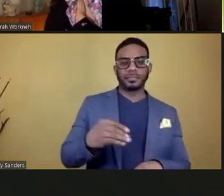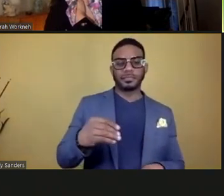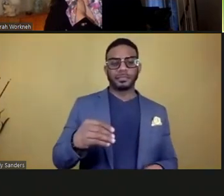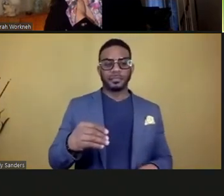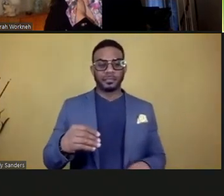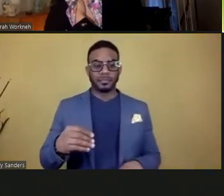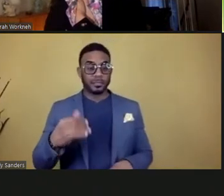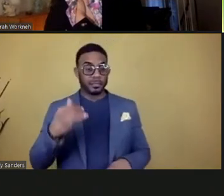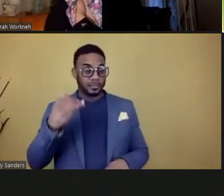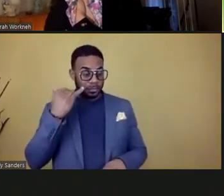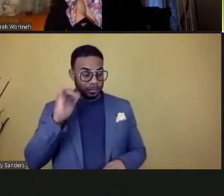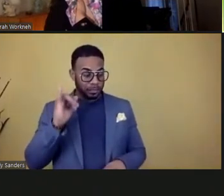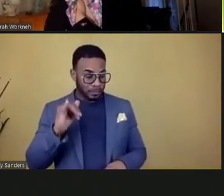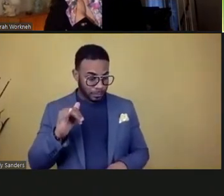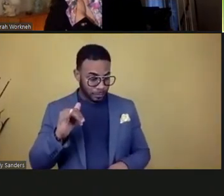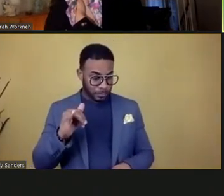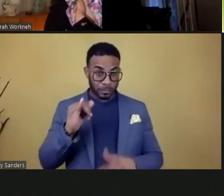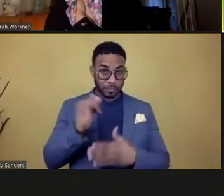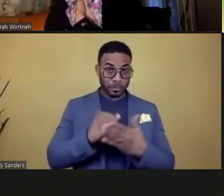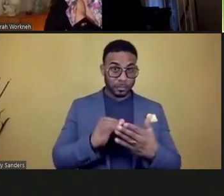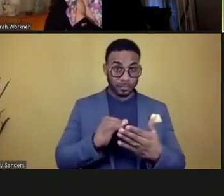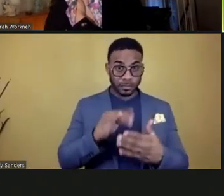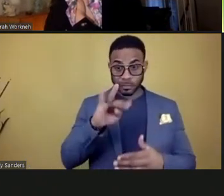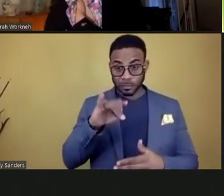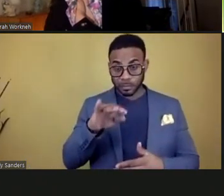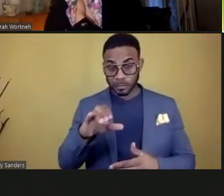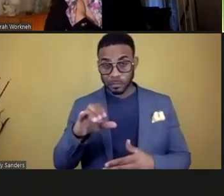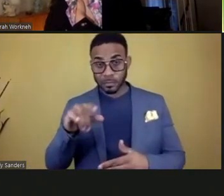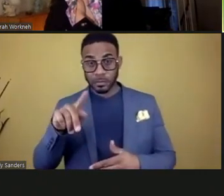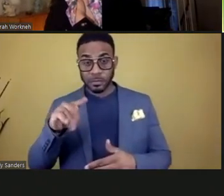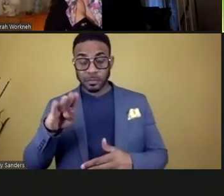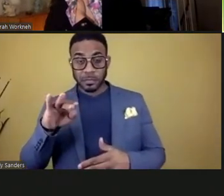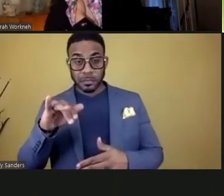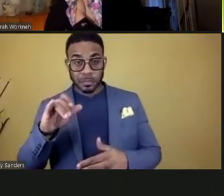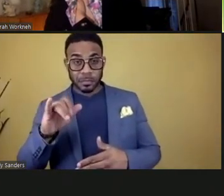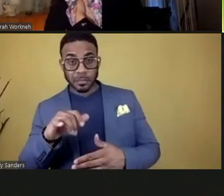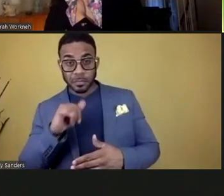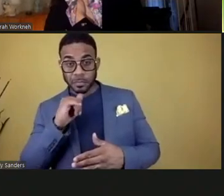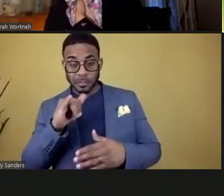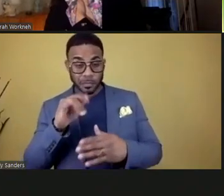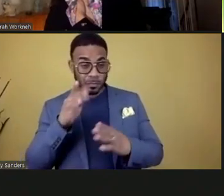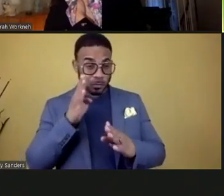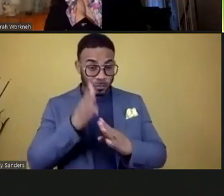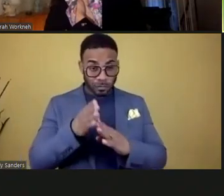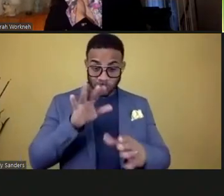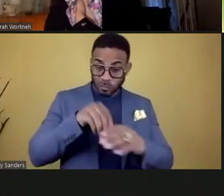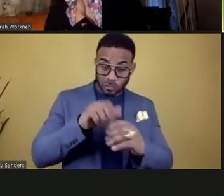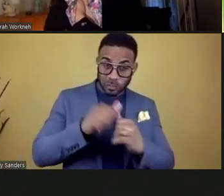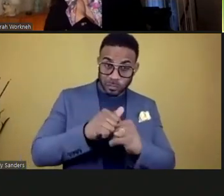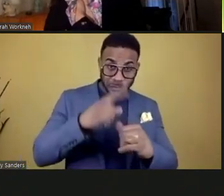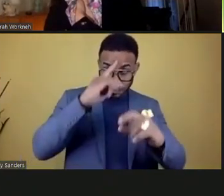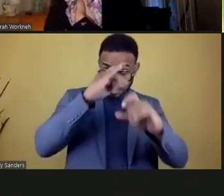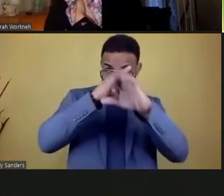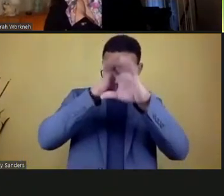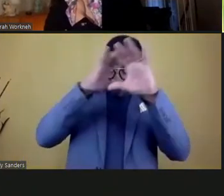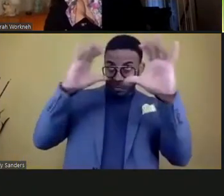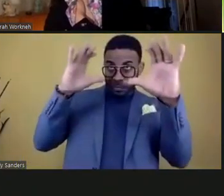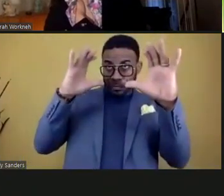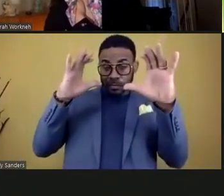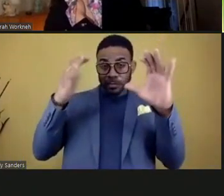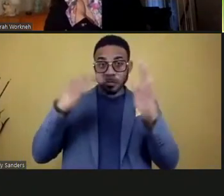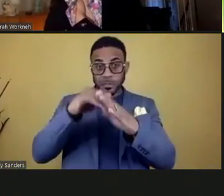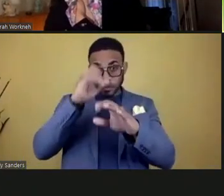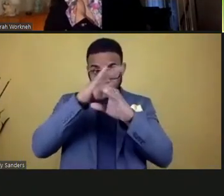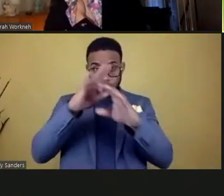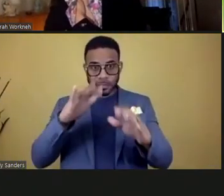And if like artists and BIPOC and QT BIPOC artists aren't directly involved with the imagining and the